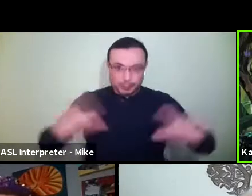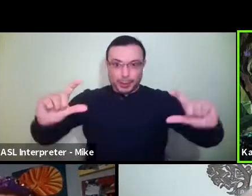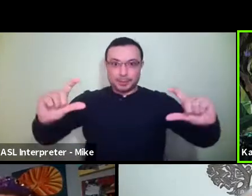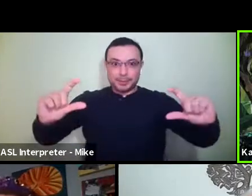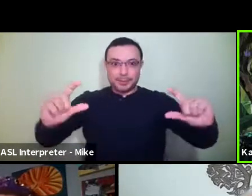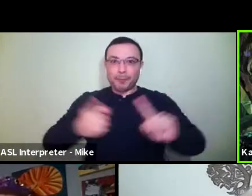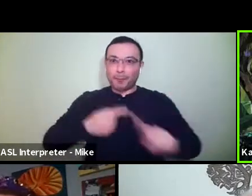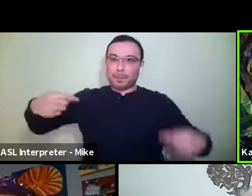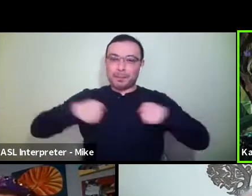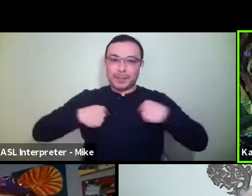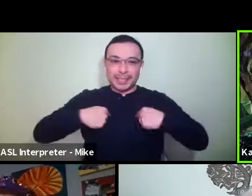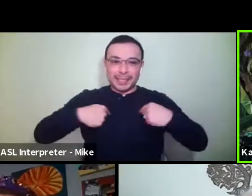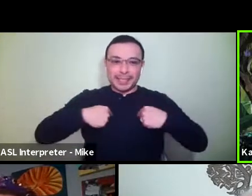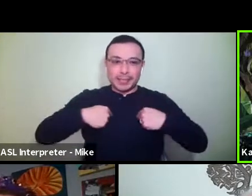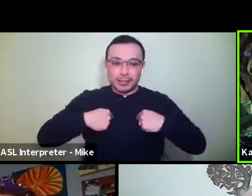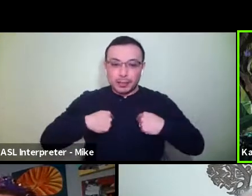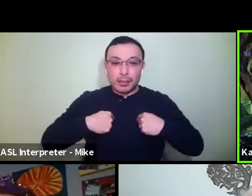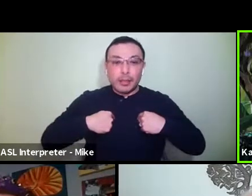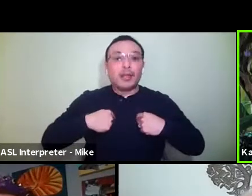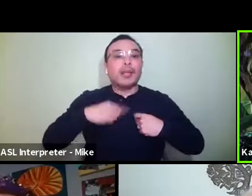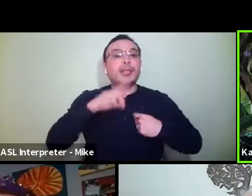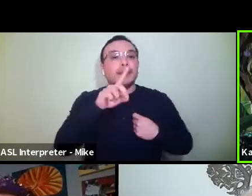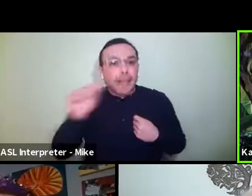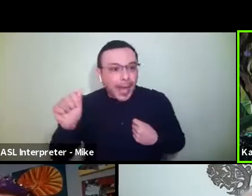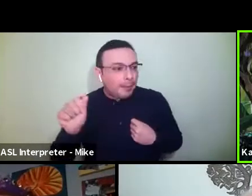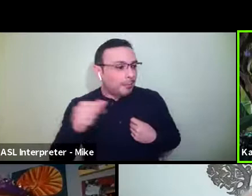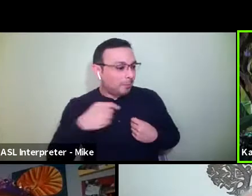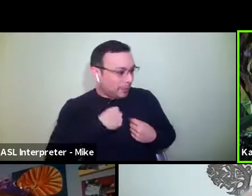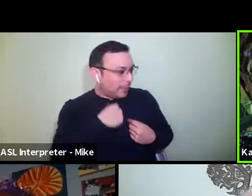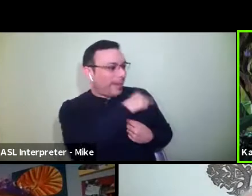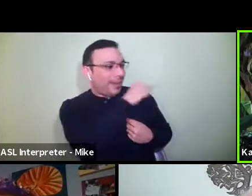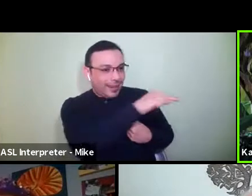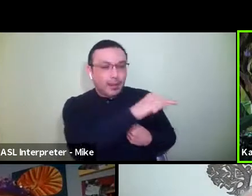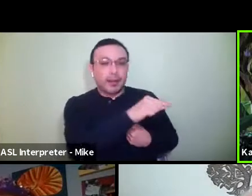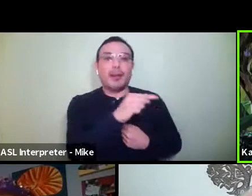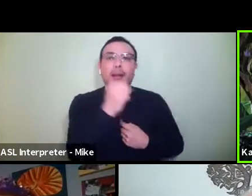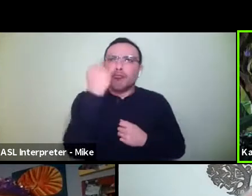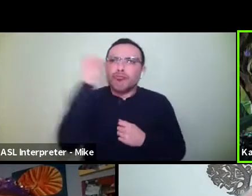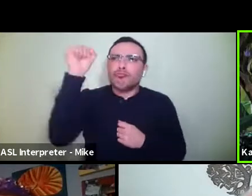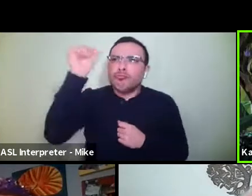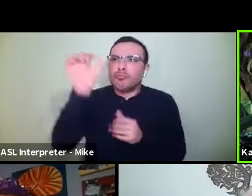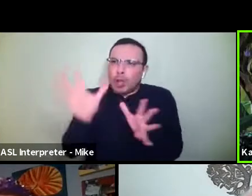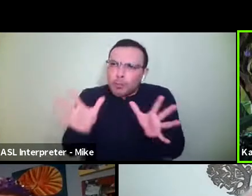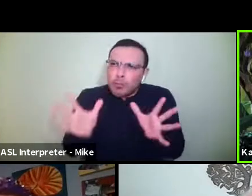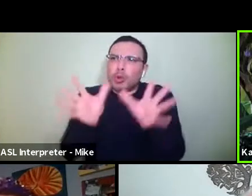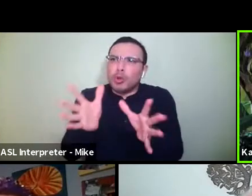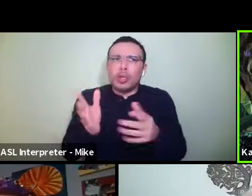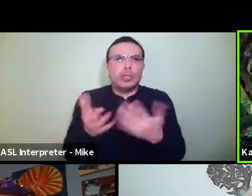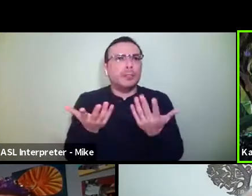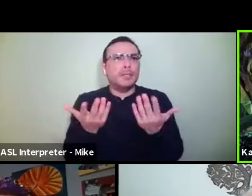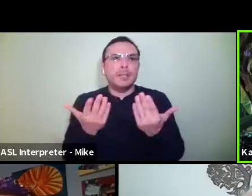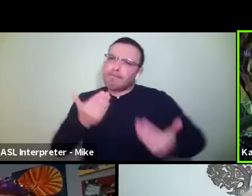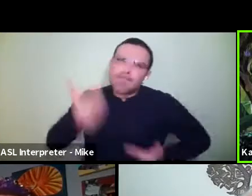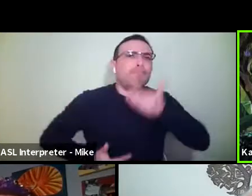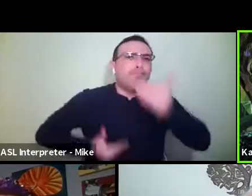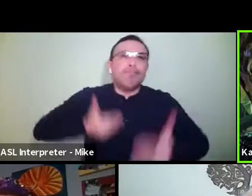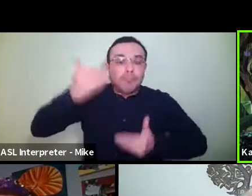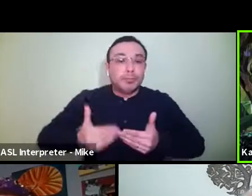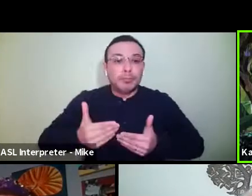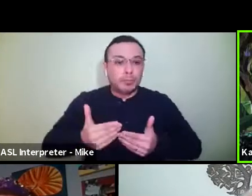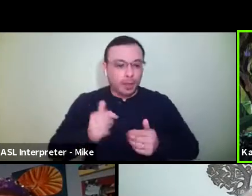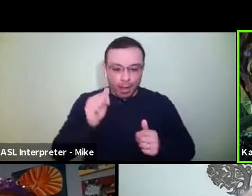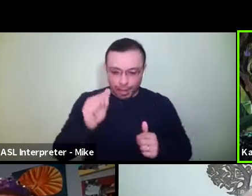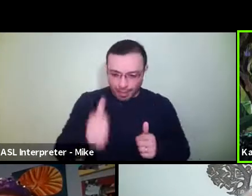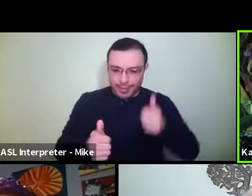past 60 years has made the world a better place. And I think, you know, we need to acknowledge that.